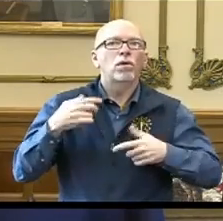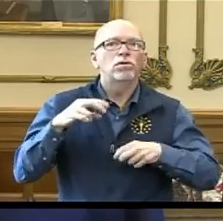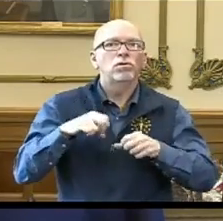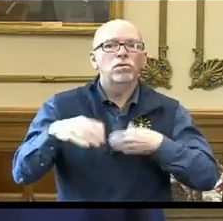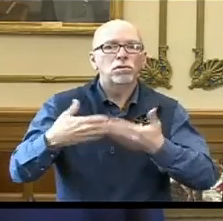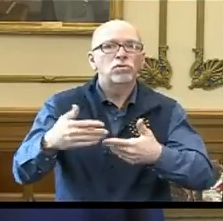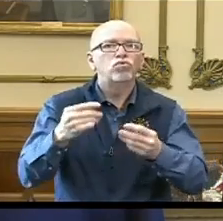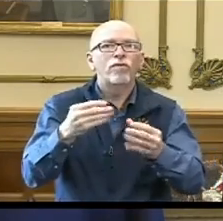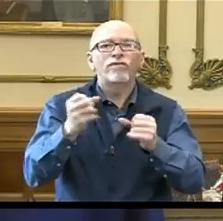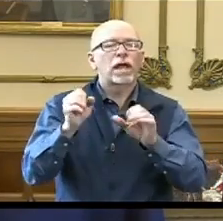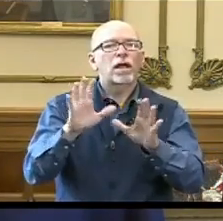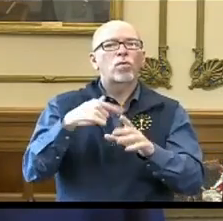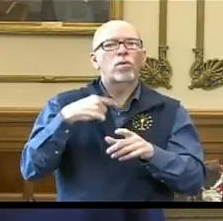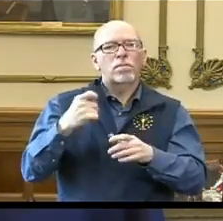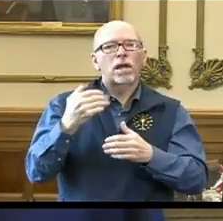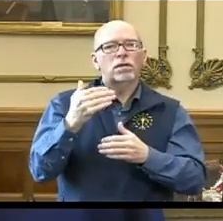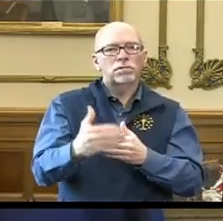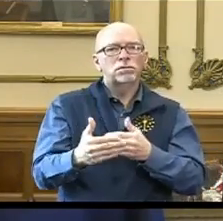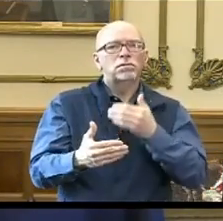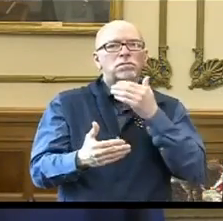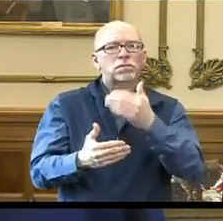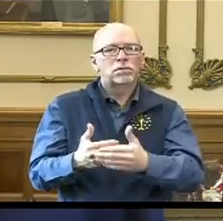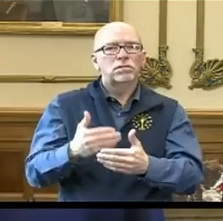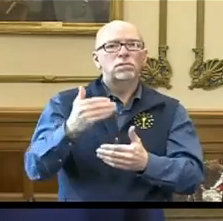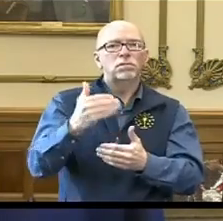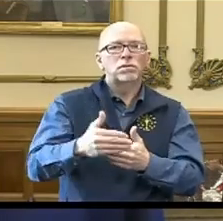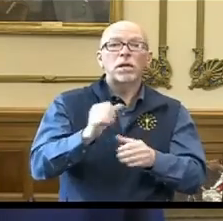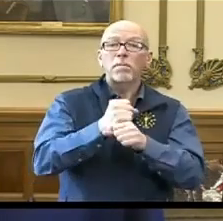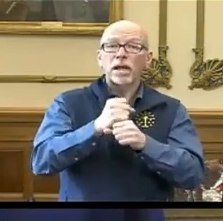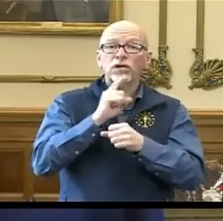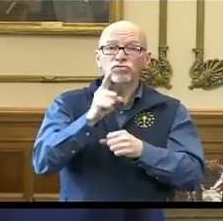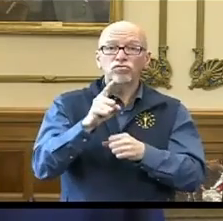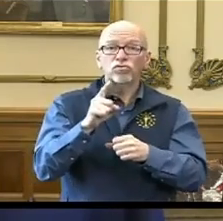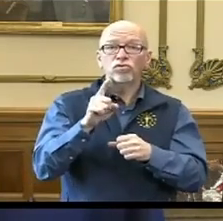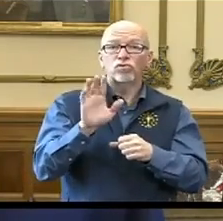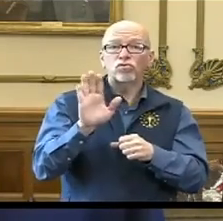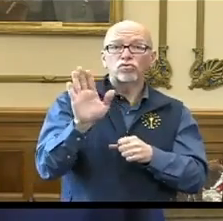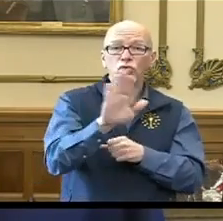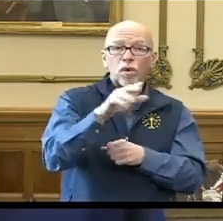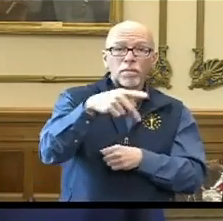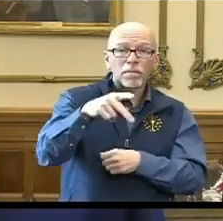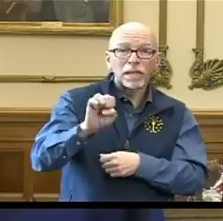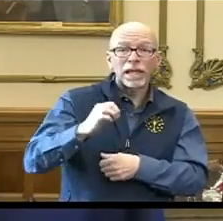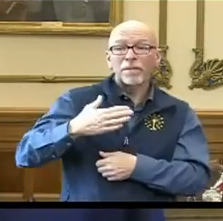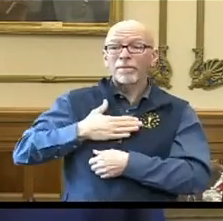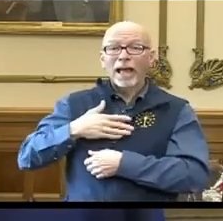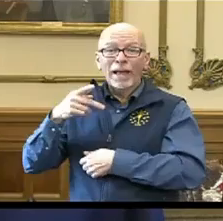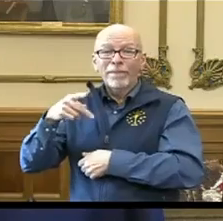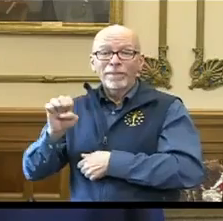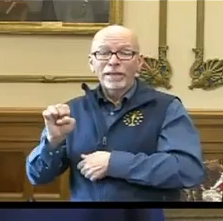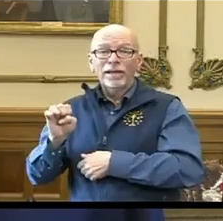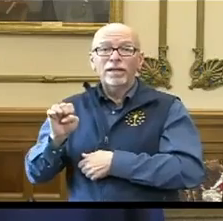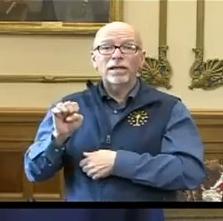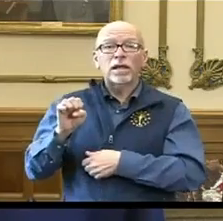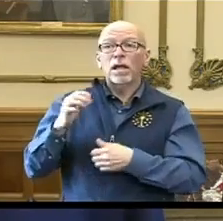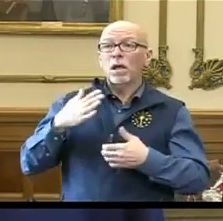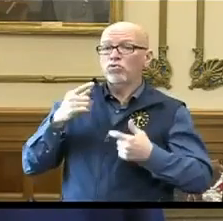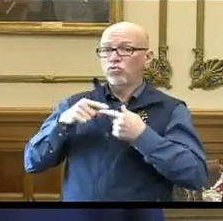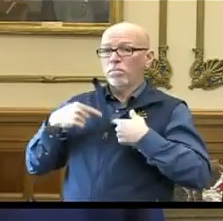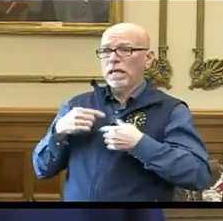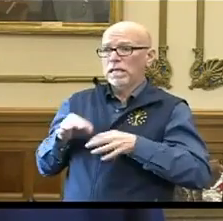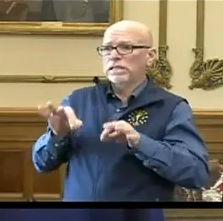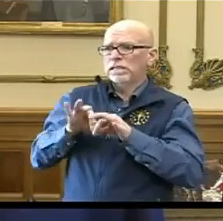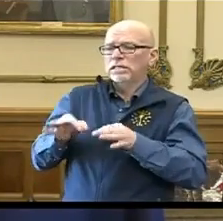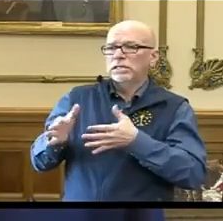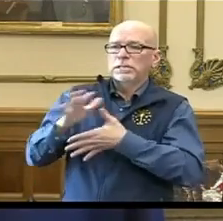this, and that's why we need to make sure that your PPE, as I see it, my PPE is the nurses and